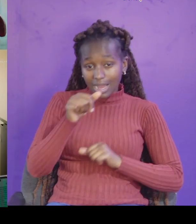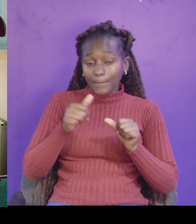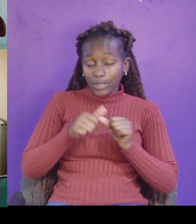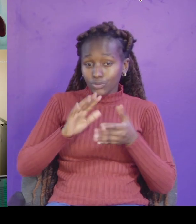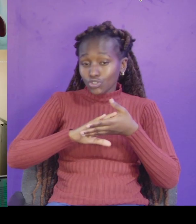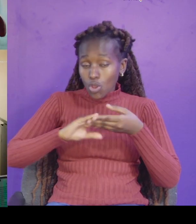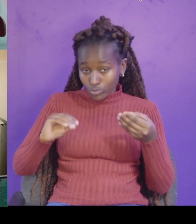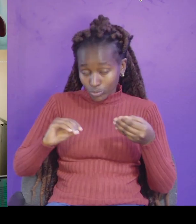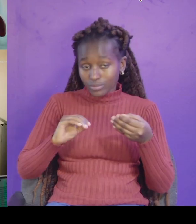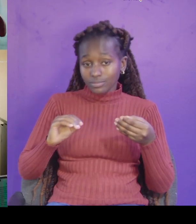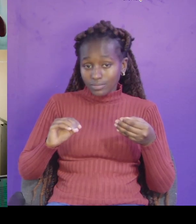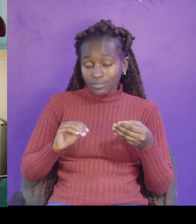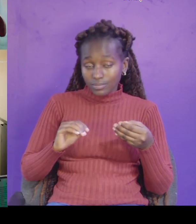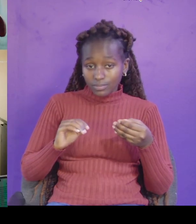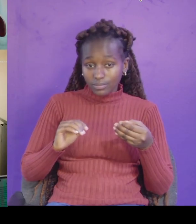start,